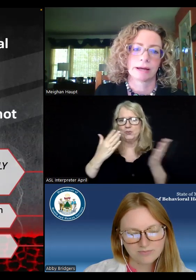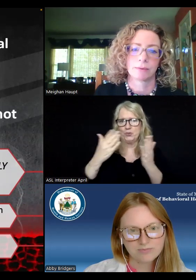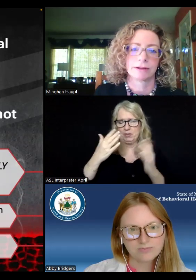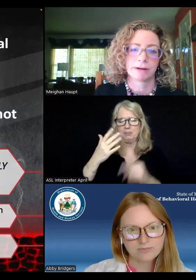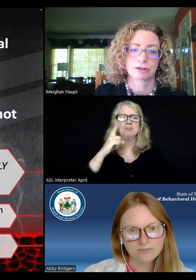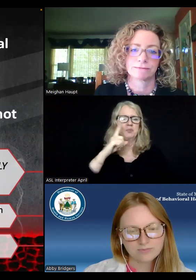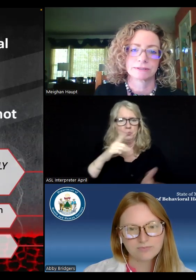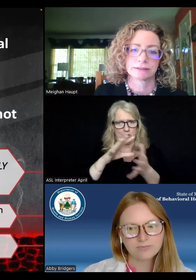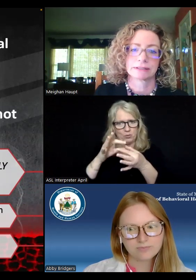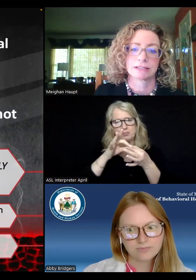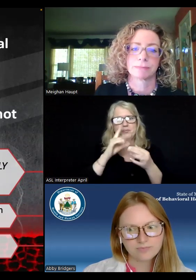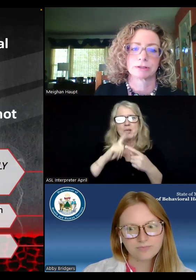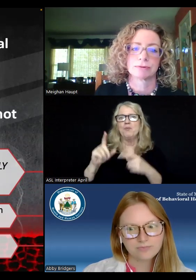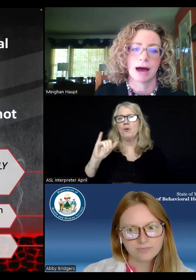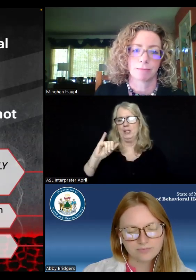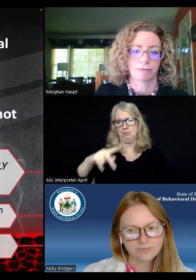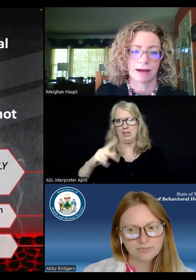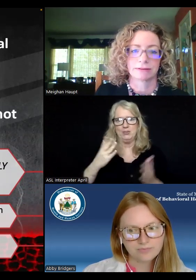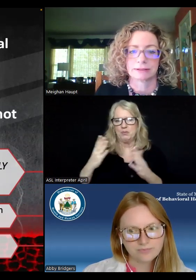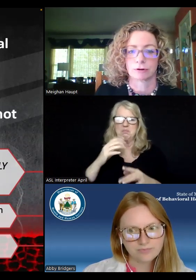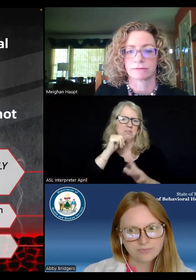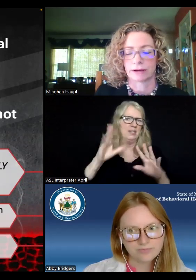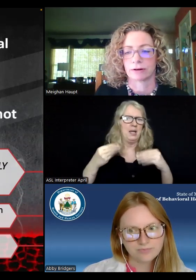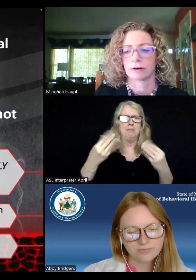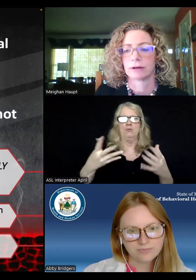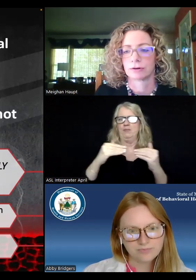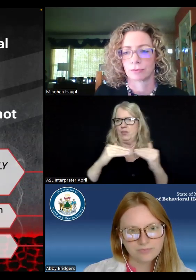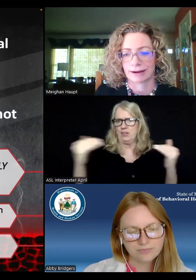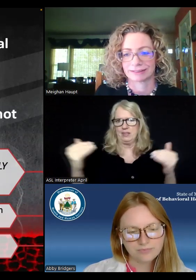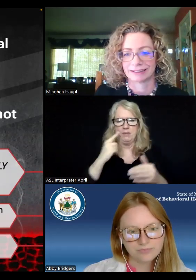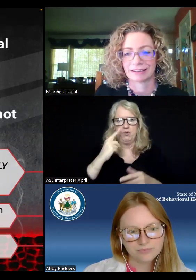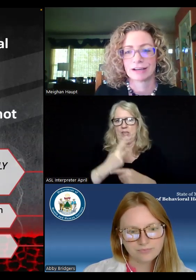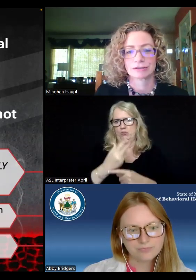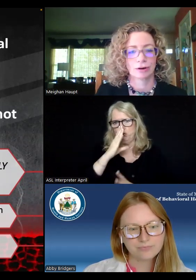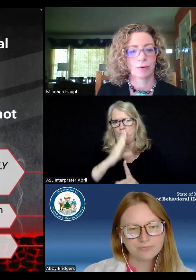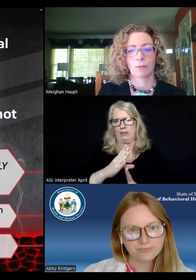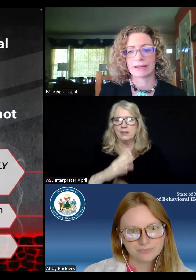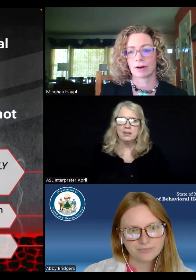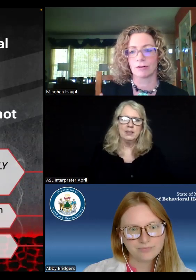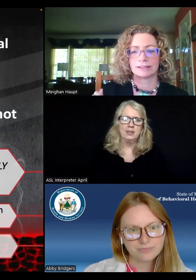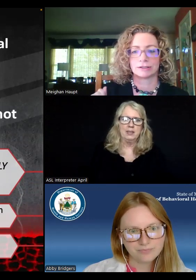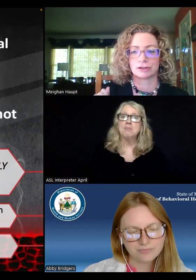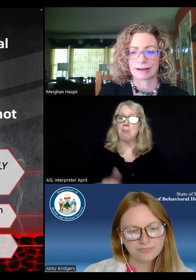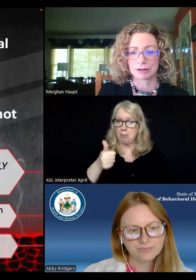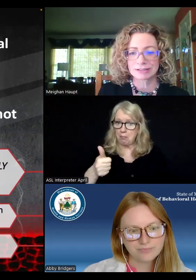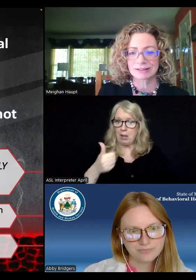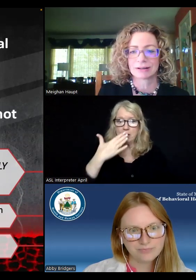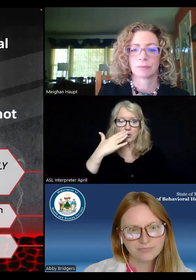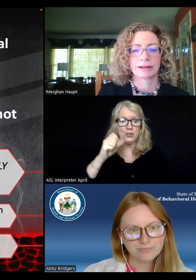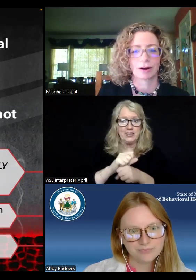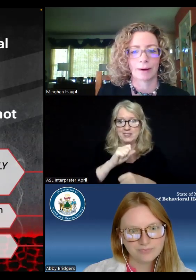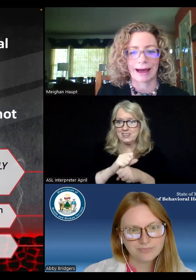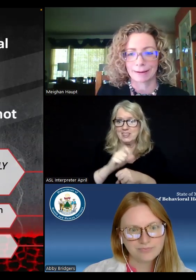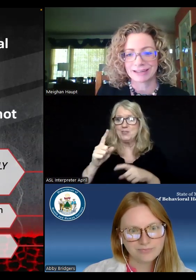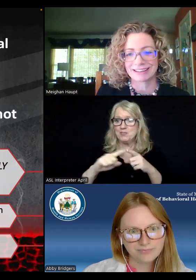often coordinate with inpatient facilities, but do not provide this level of care directly. So way to go, Crisis Jammers.